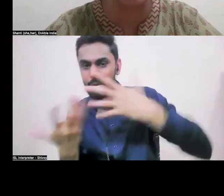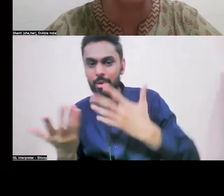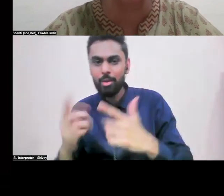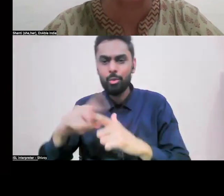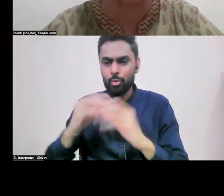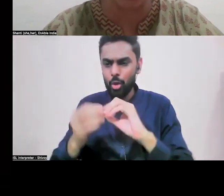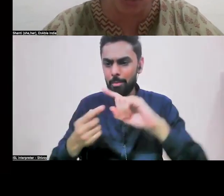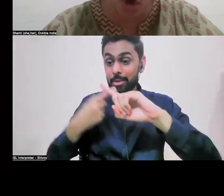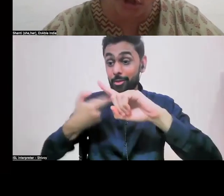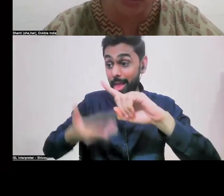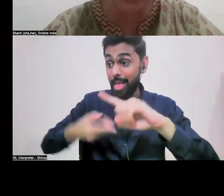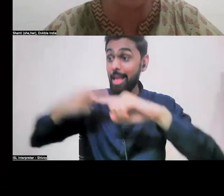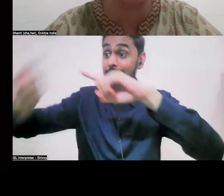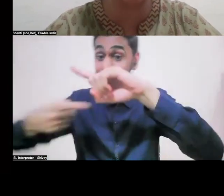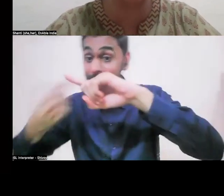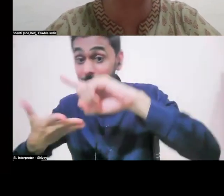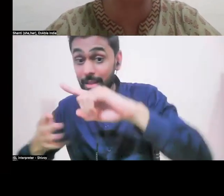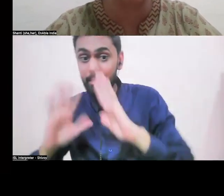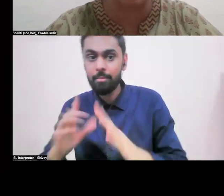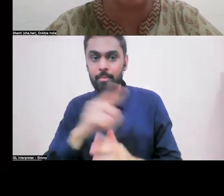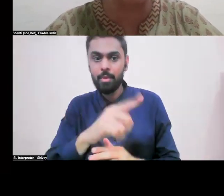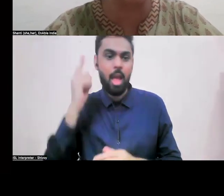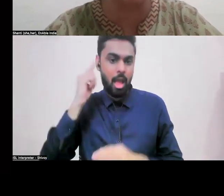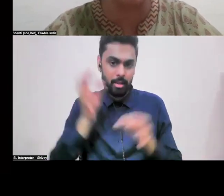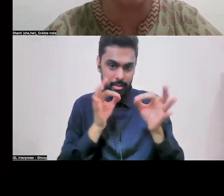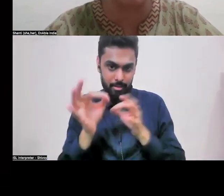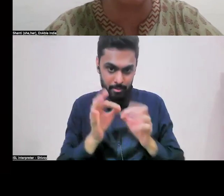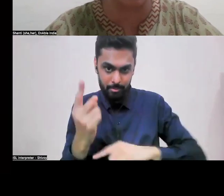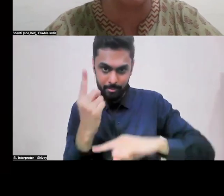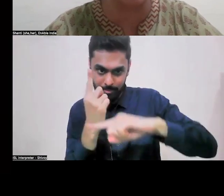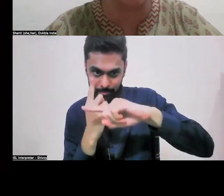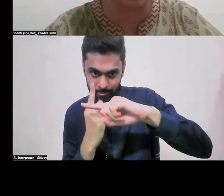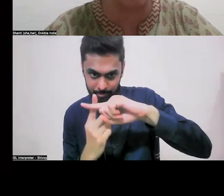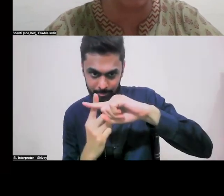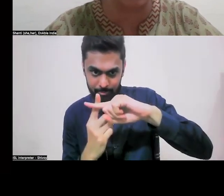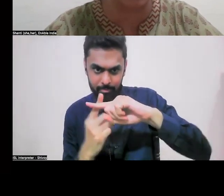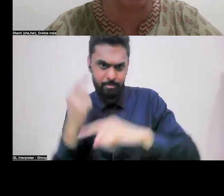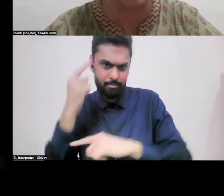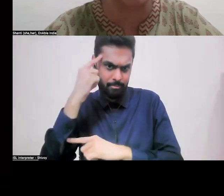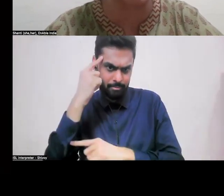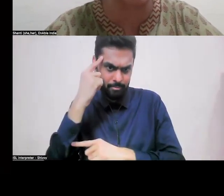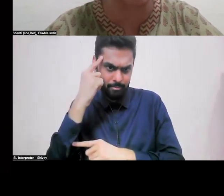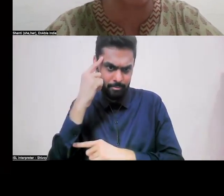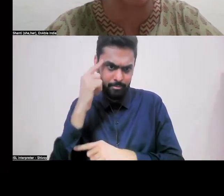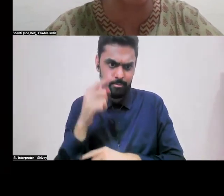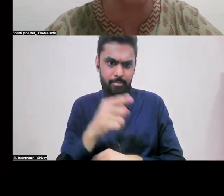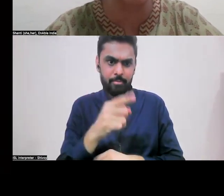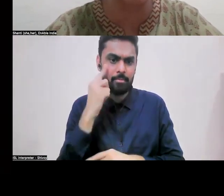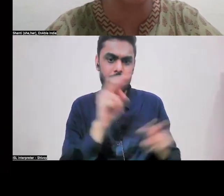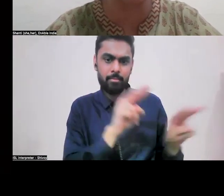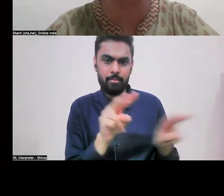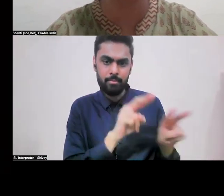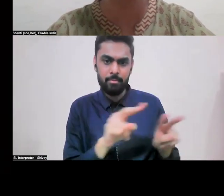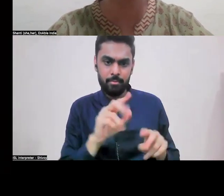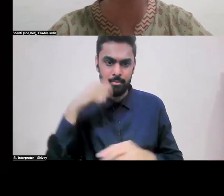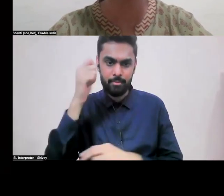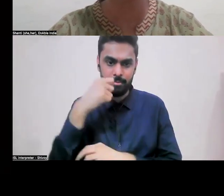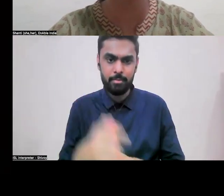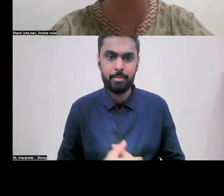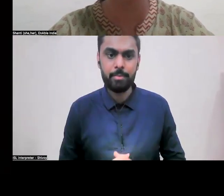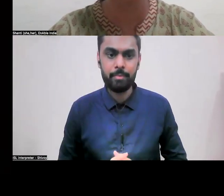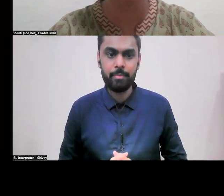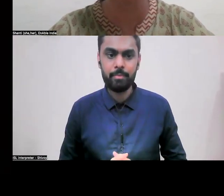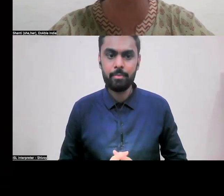let me just play it. It's got audio description and, I think you will be able to see then what is happening. Hold on.